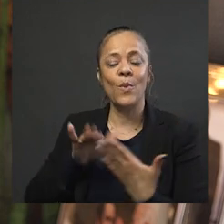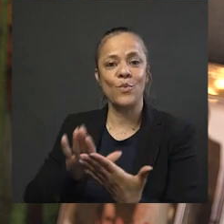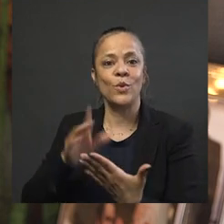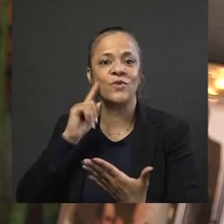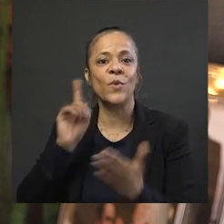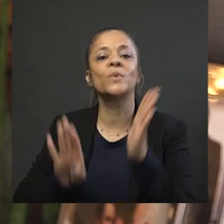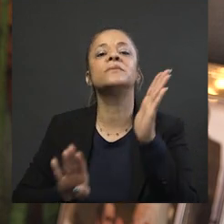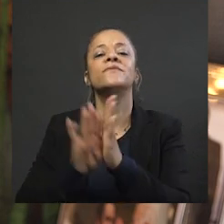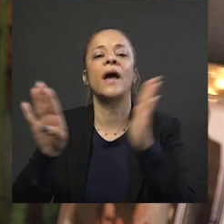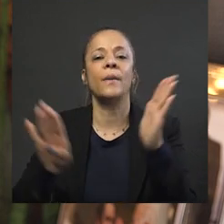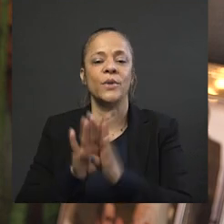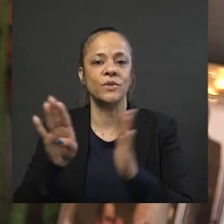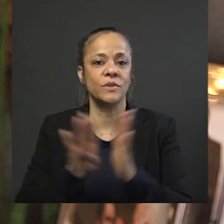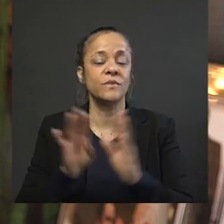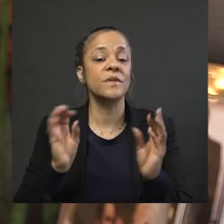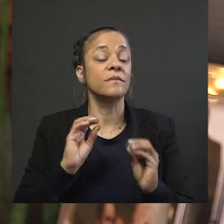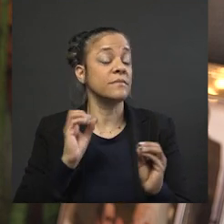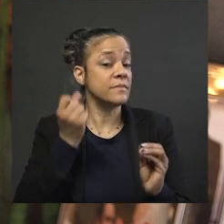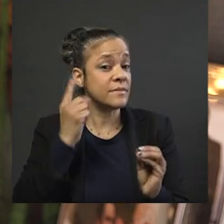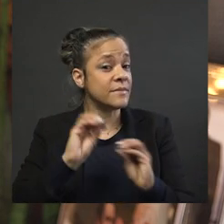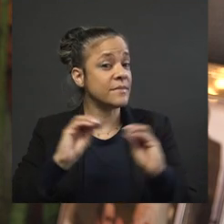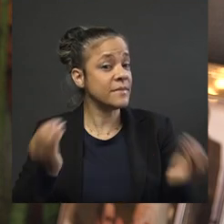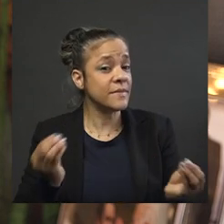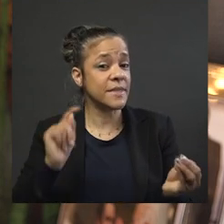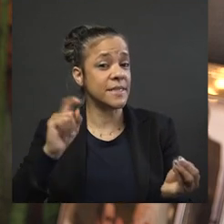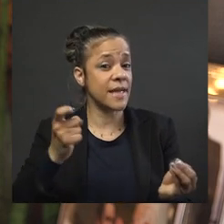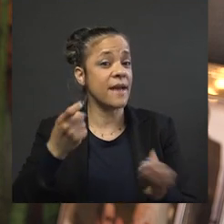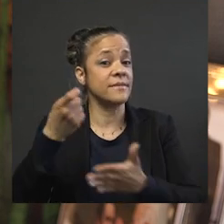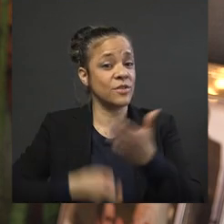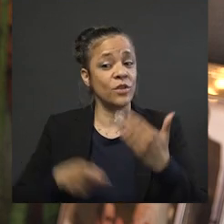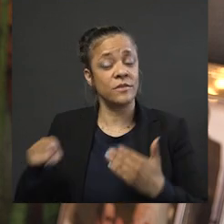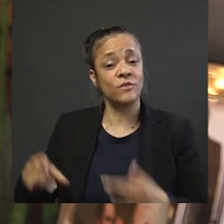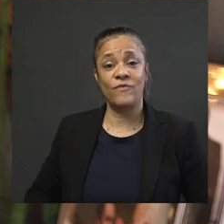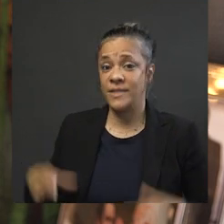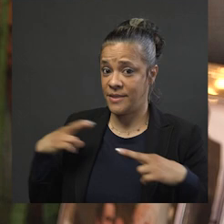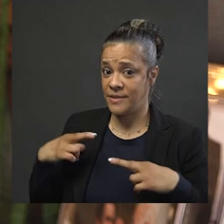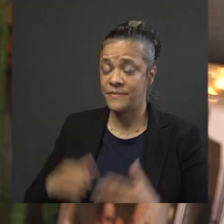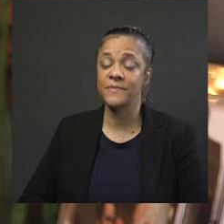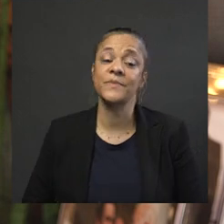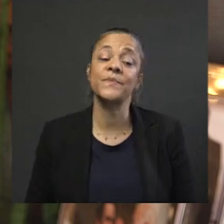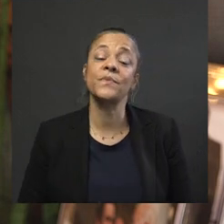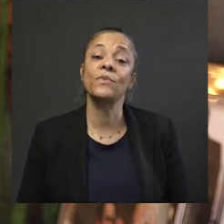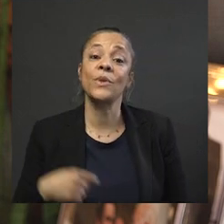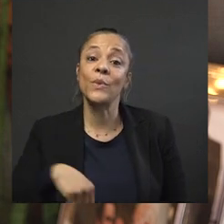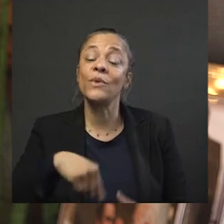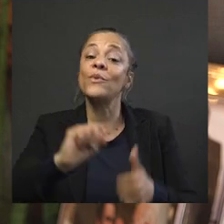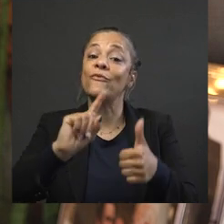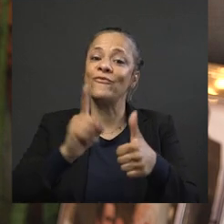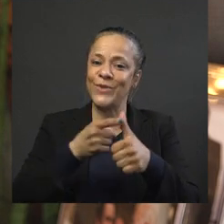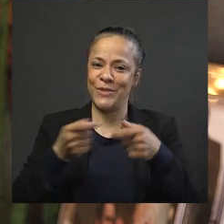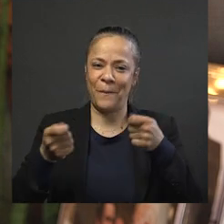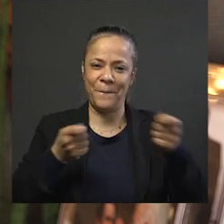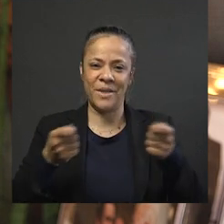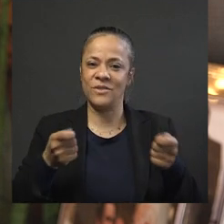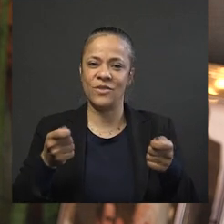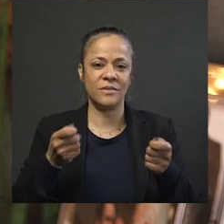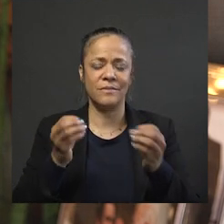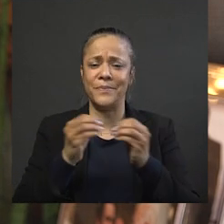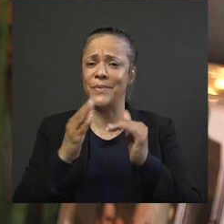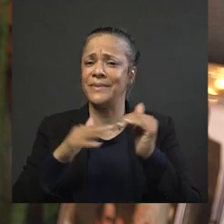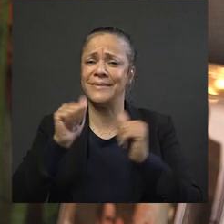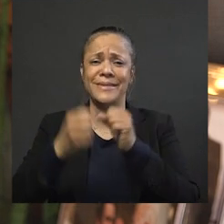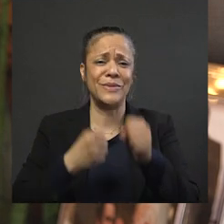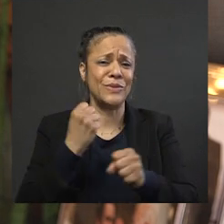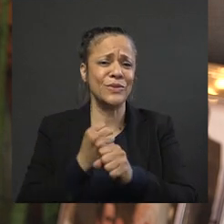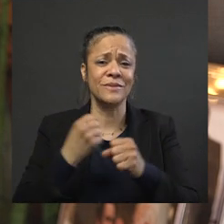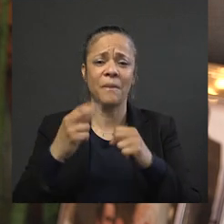developers, which mandates community givebacks at zero taxpayer expense while also benefiting the surrounding community. We are the first